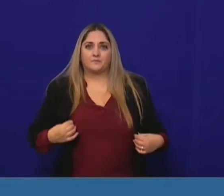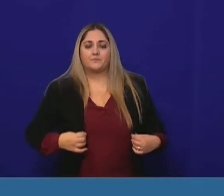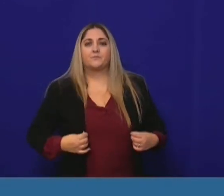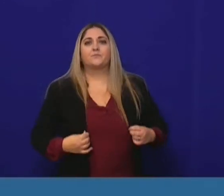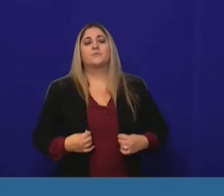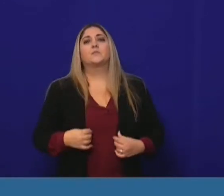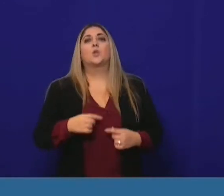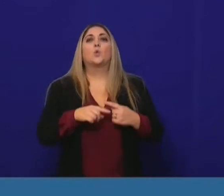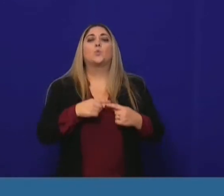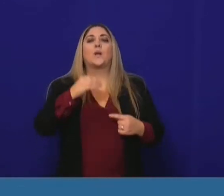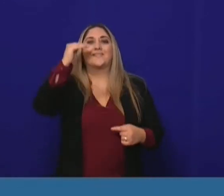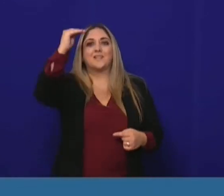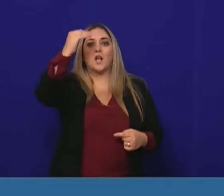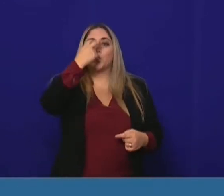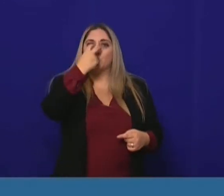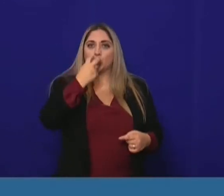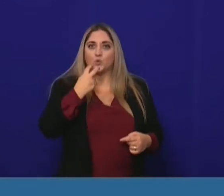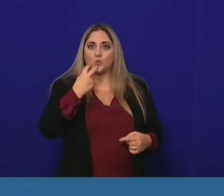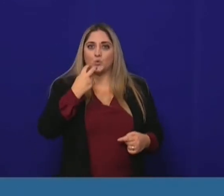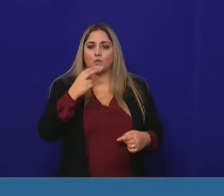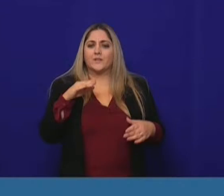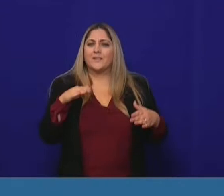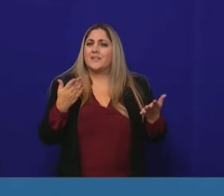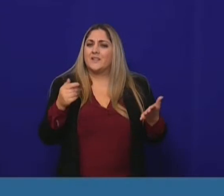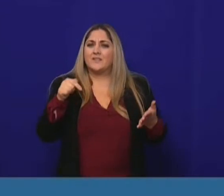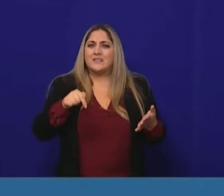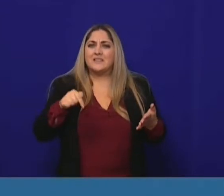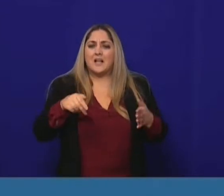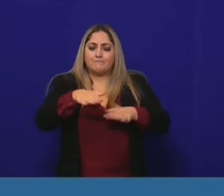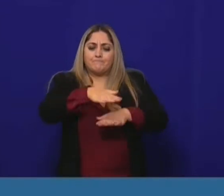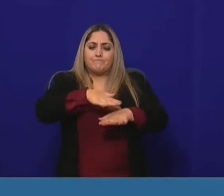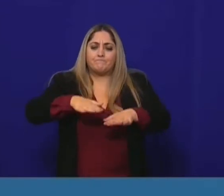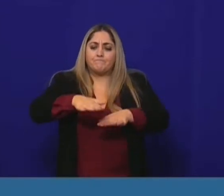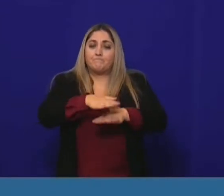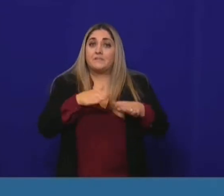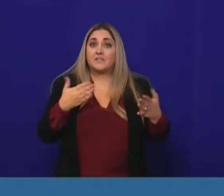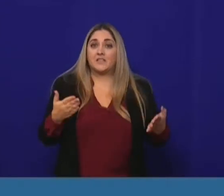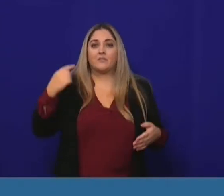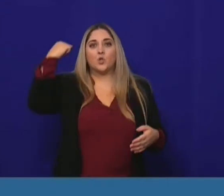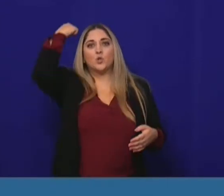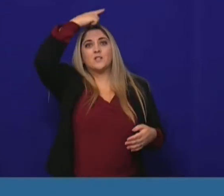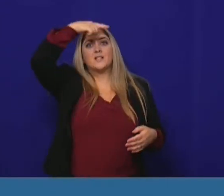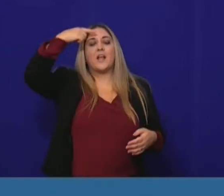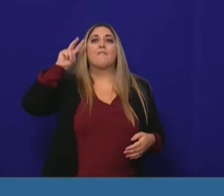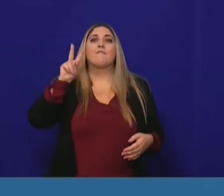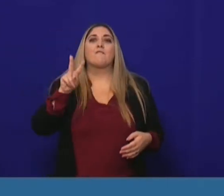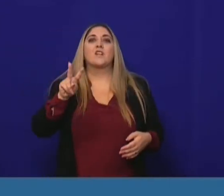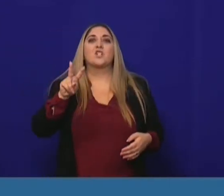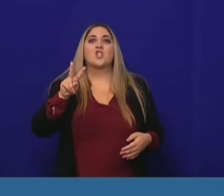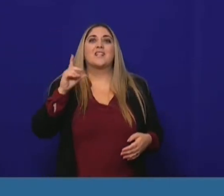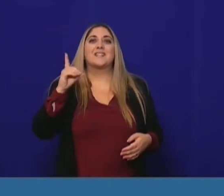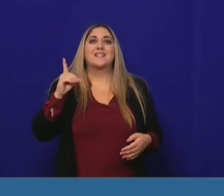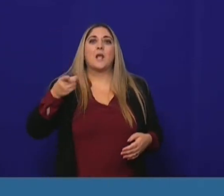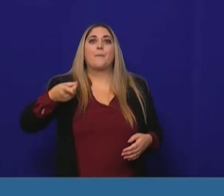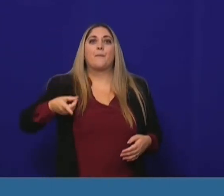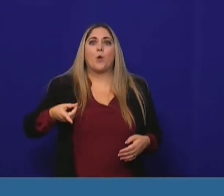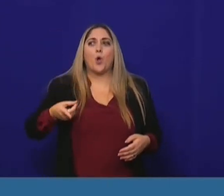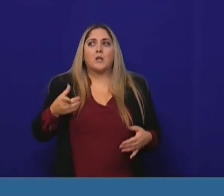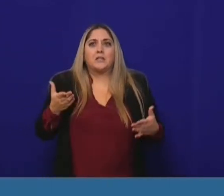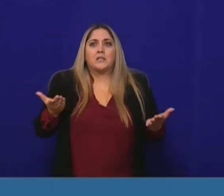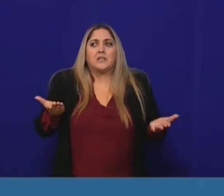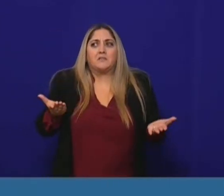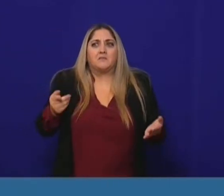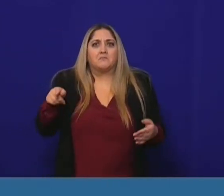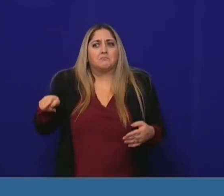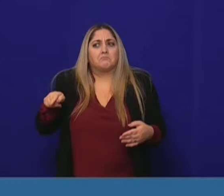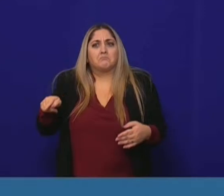id-djar tal-anzjani, x'inhi s-sitwazzjoni bħalissa u jekk San Vincenz de Paul jinkwadrax f'dan kollu x'inhi